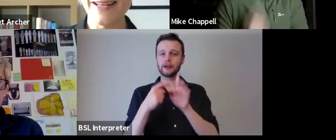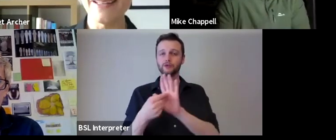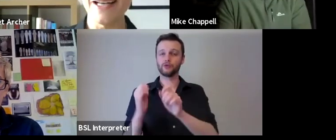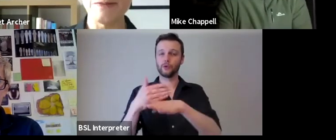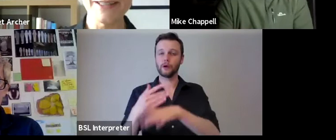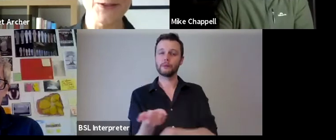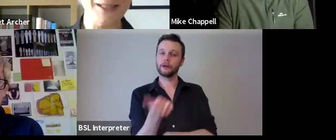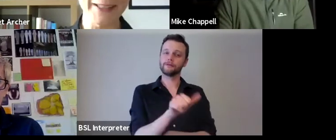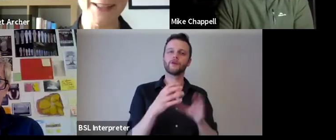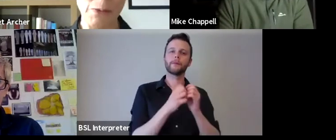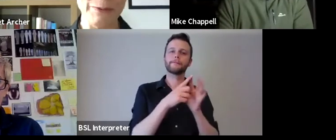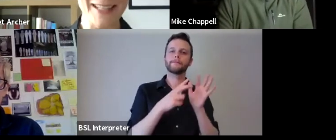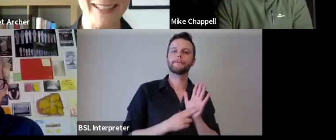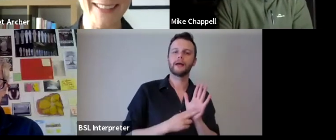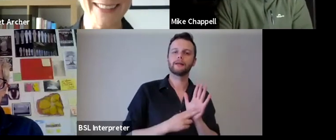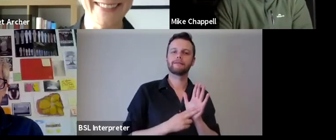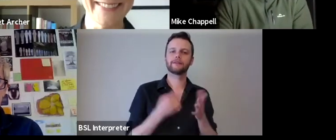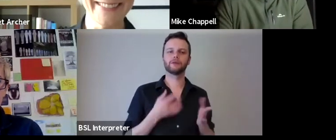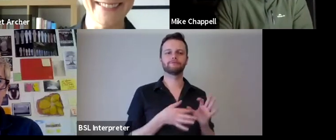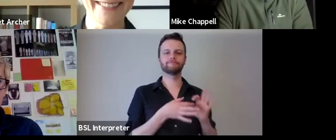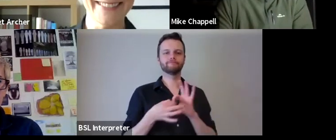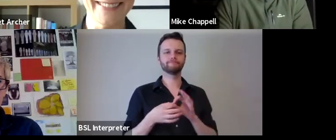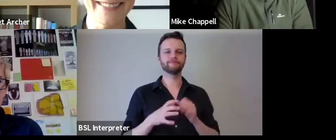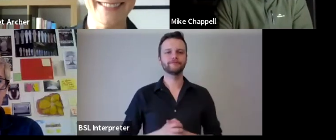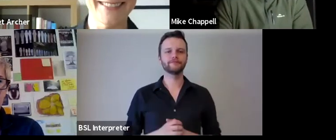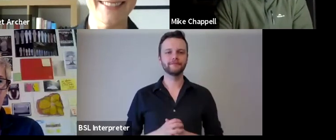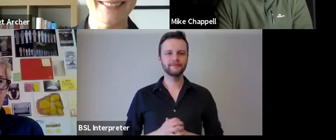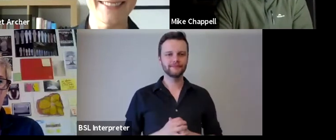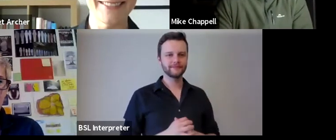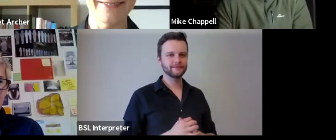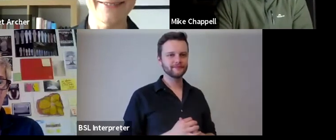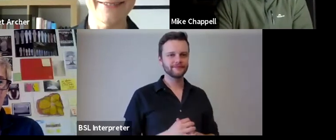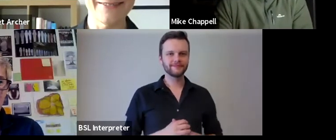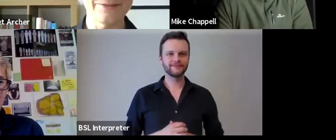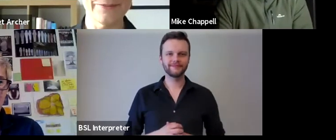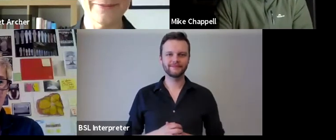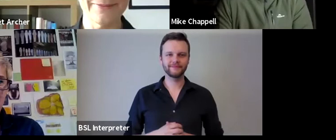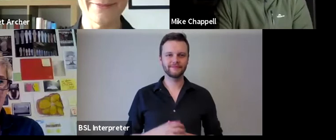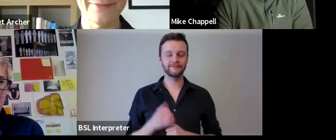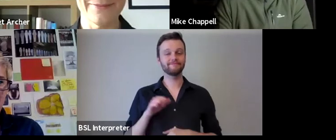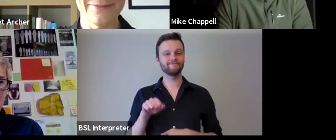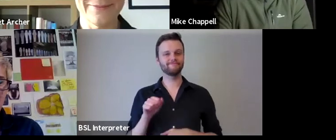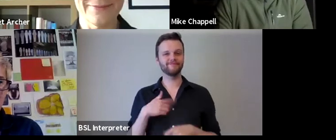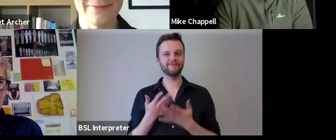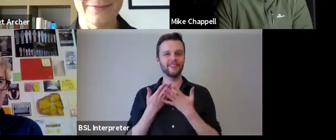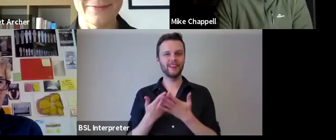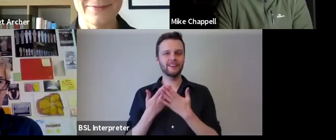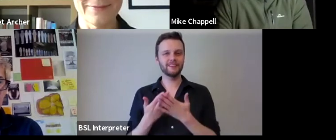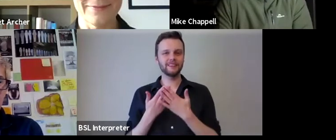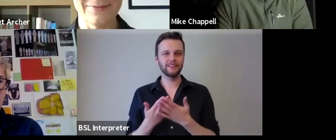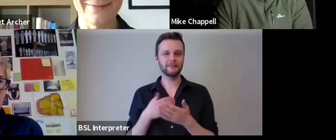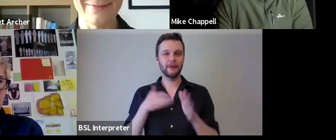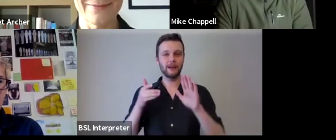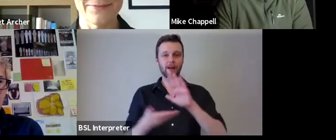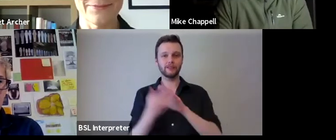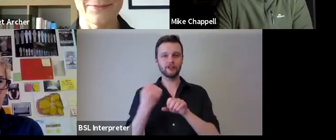to Ben, because you've got something in common with Asad. Yeah, well, I studied on my